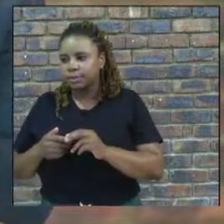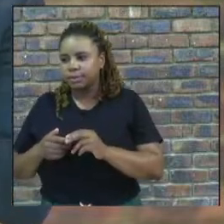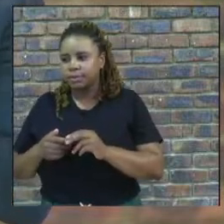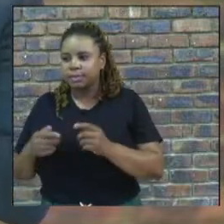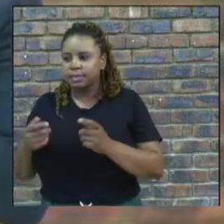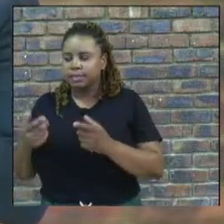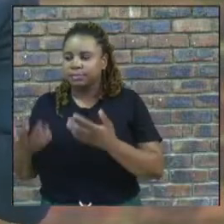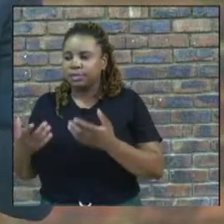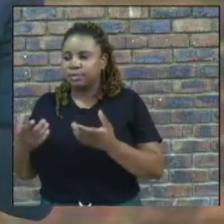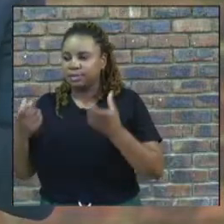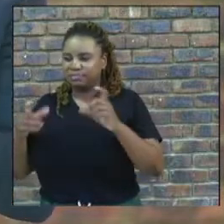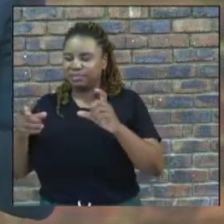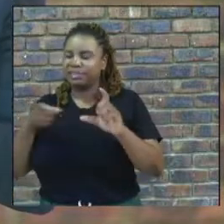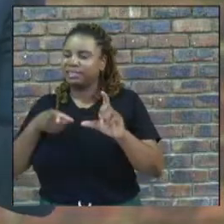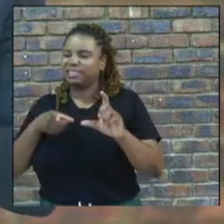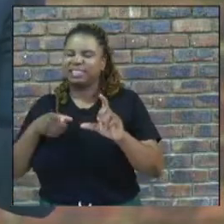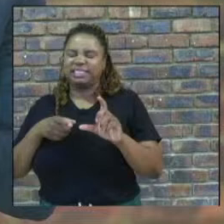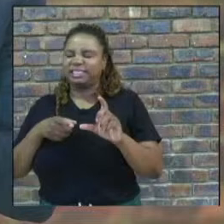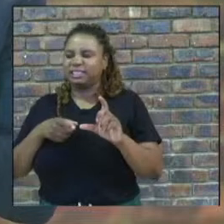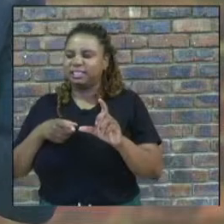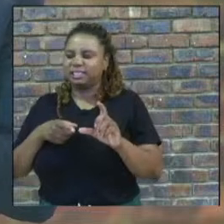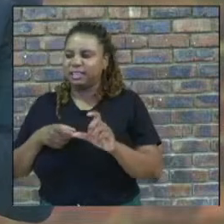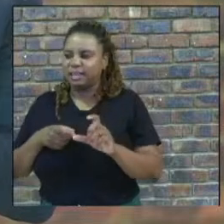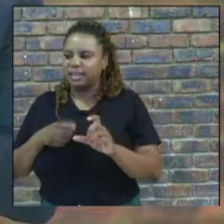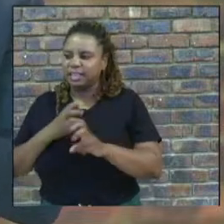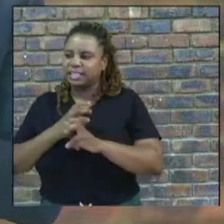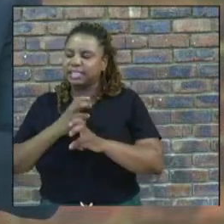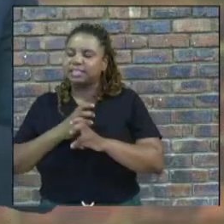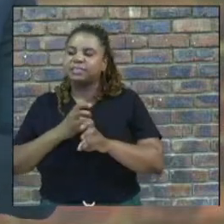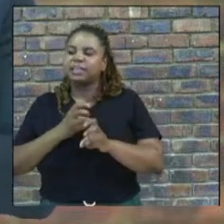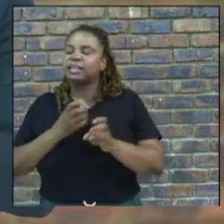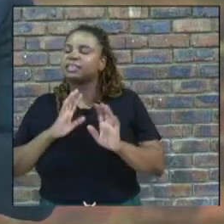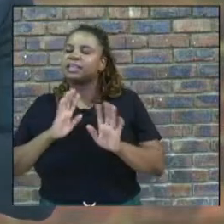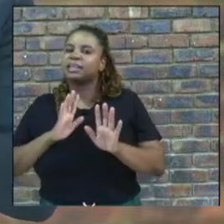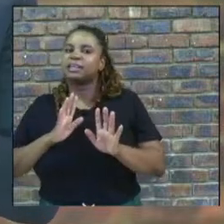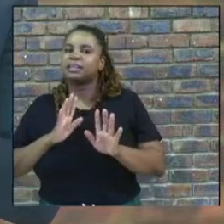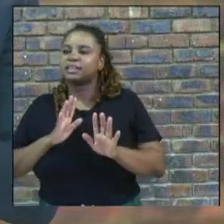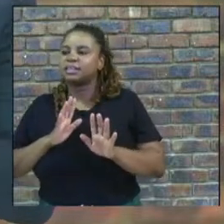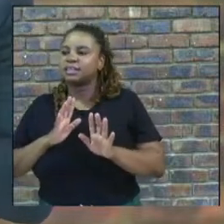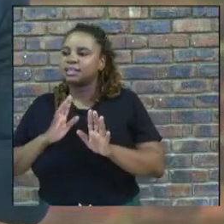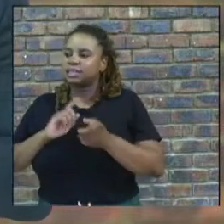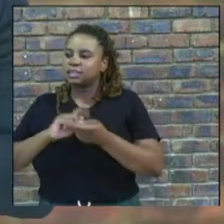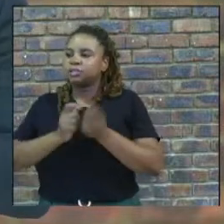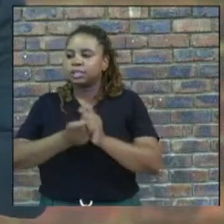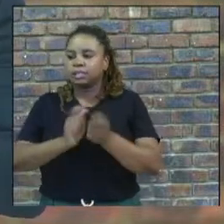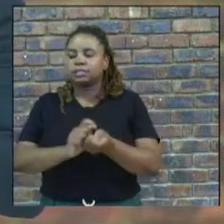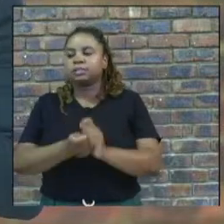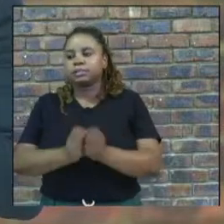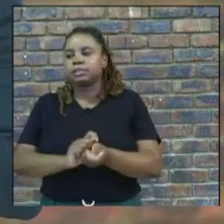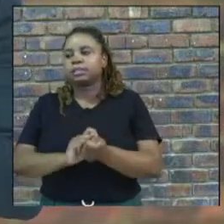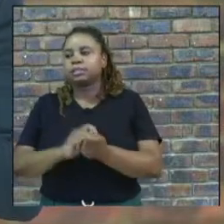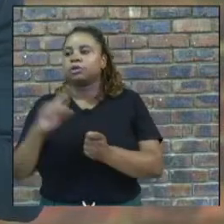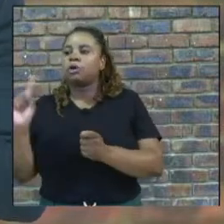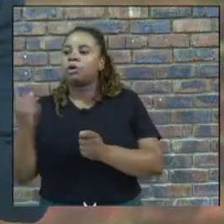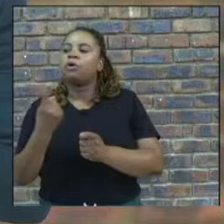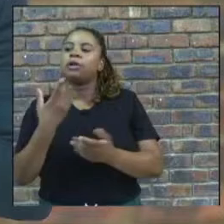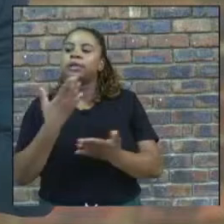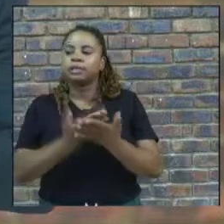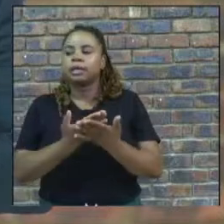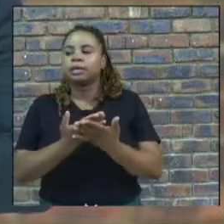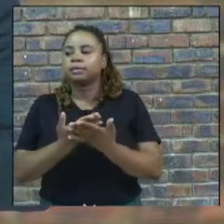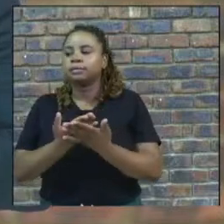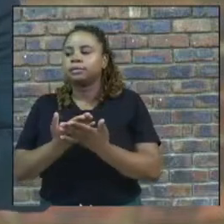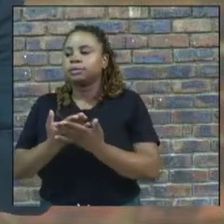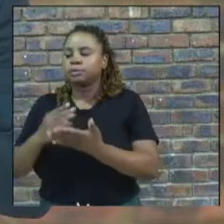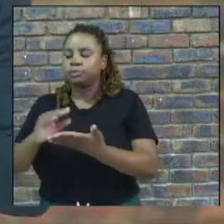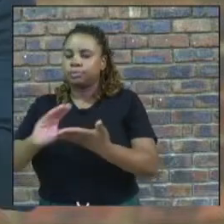a disadvantage. Mara, no opportunity we correct so that we are all can be able to benefit